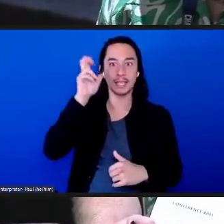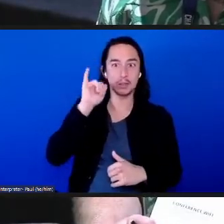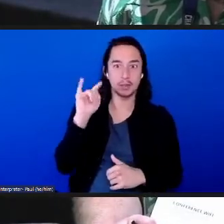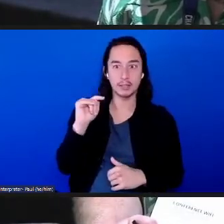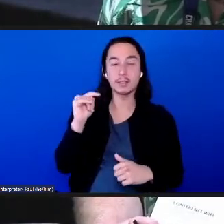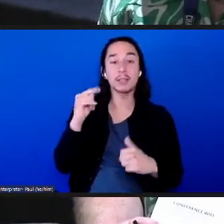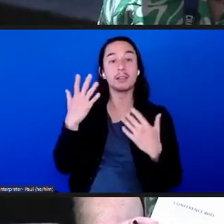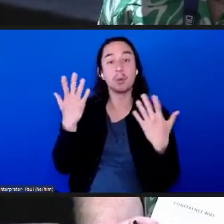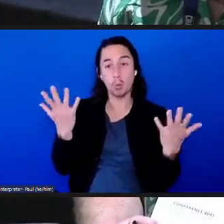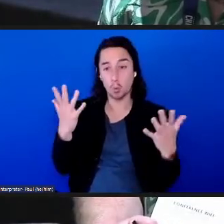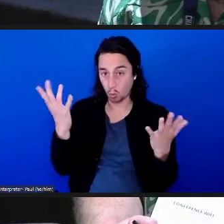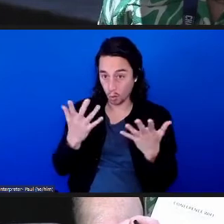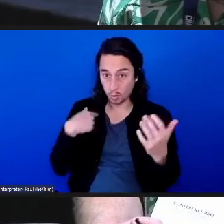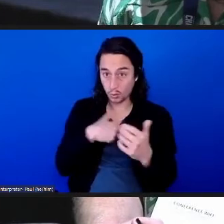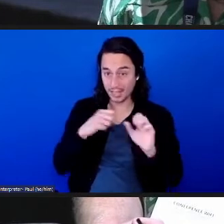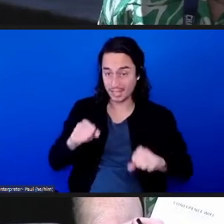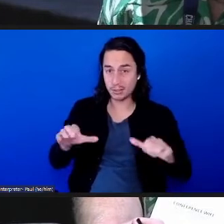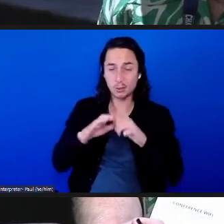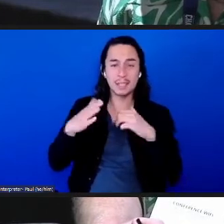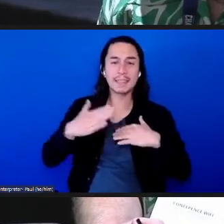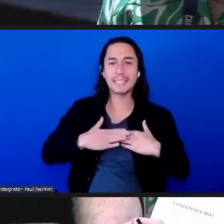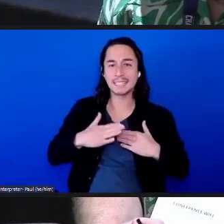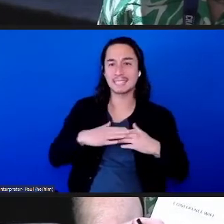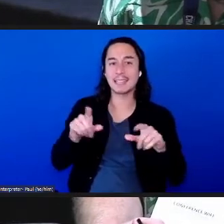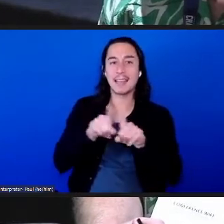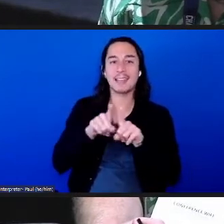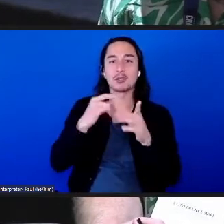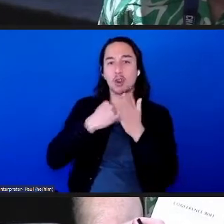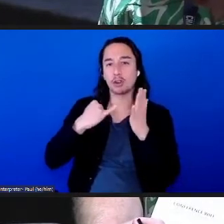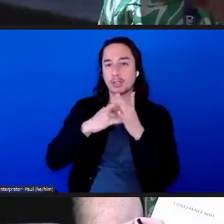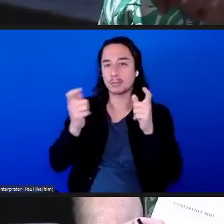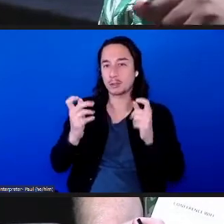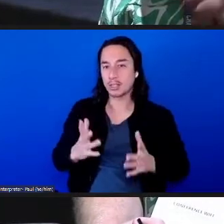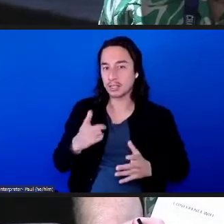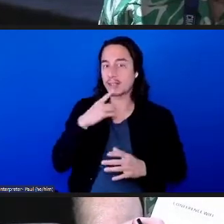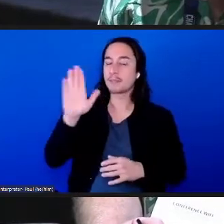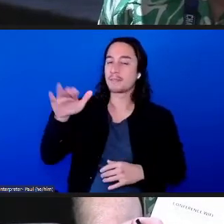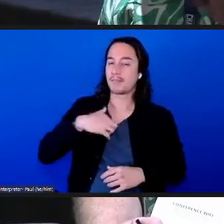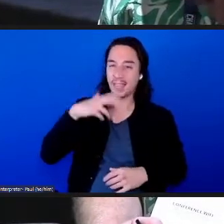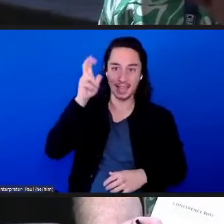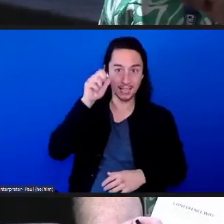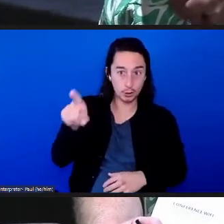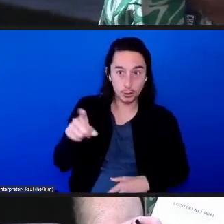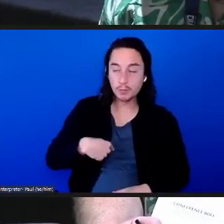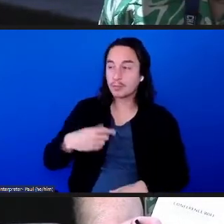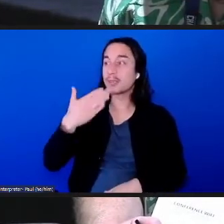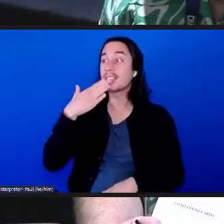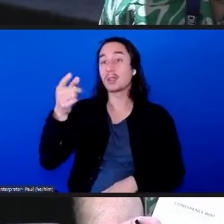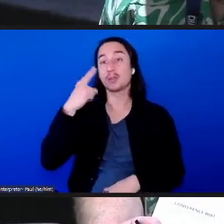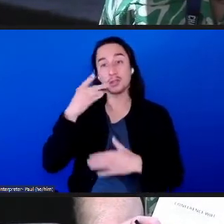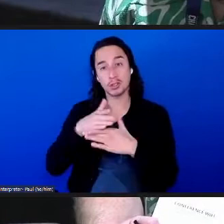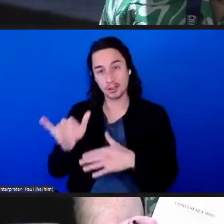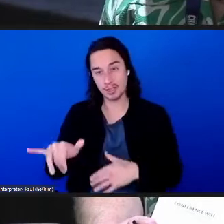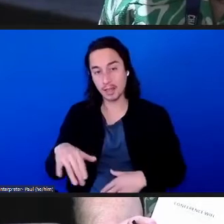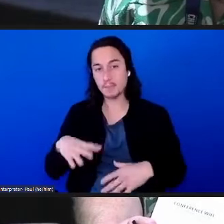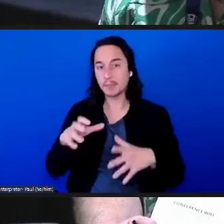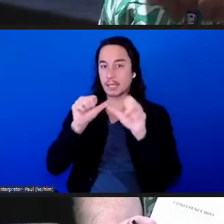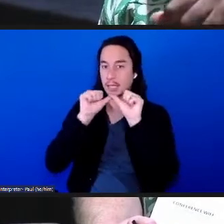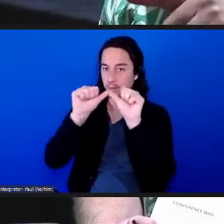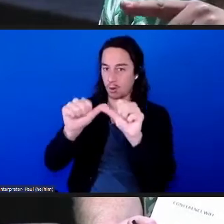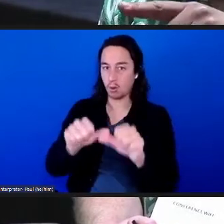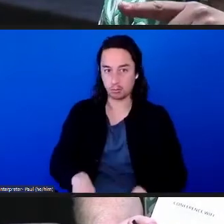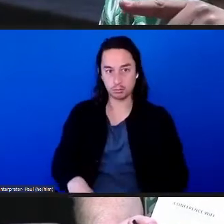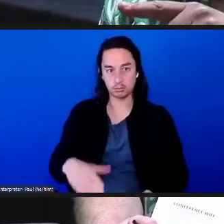do as arts administrators is say, I hear you, thank you for sharing that, keep on,